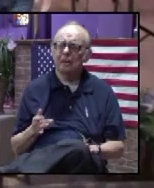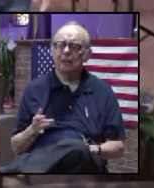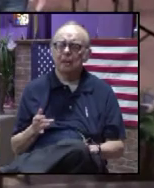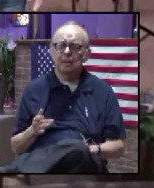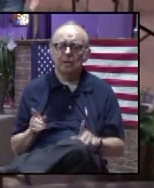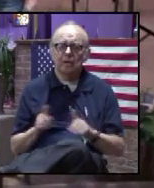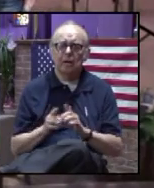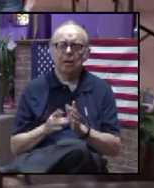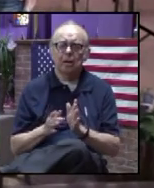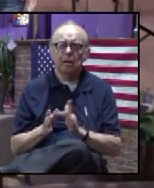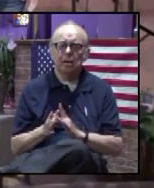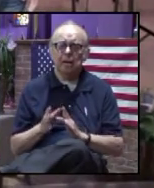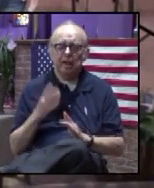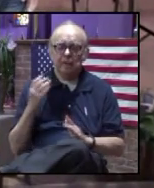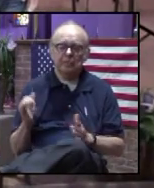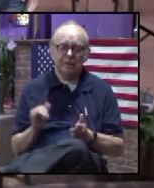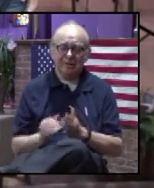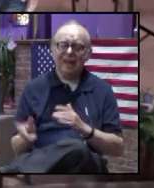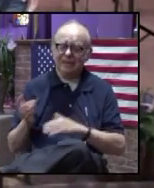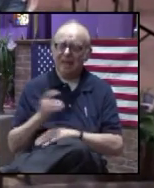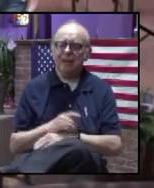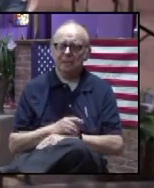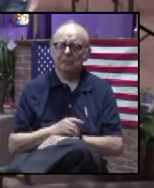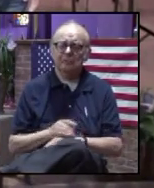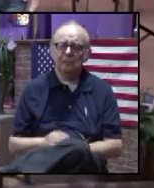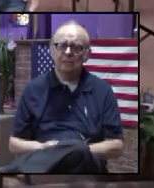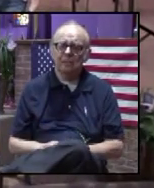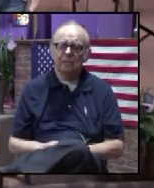as Jesus was experiencing that day.